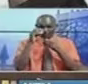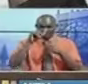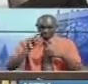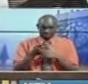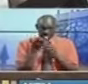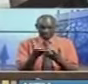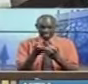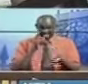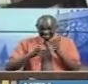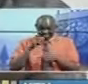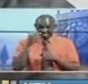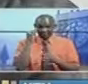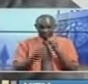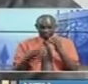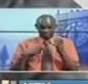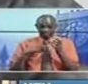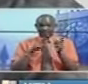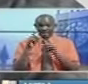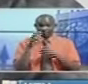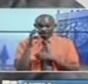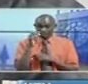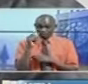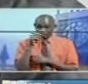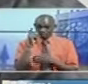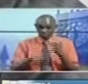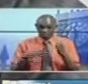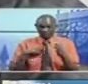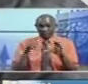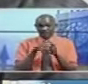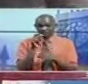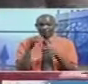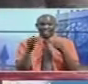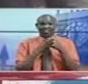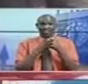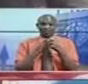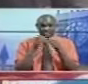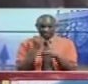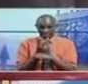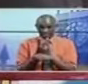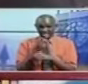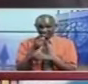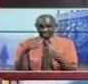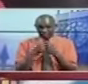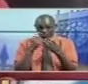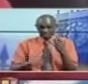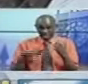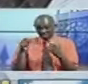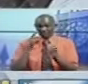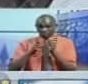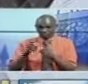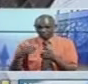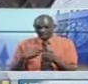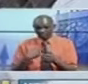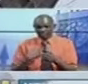The race is the final series of the Safaricom Athletics Series, set to take part on the 8th of December. The series includes other races such as the